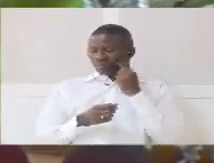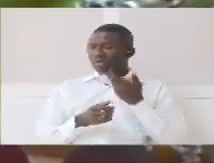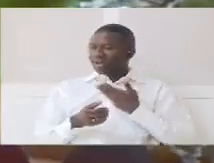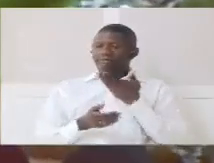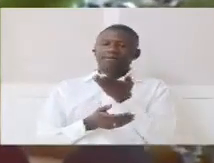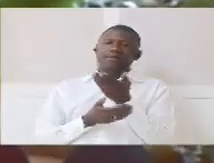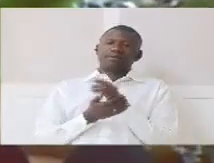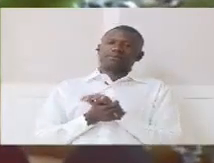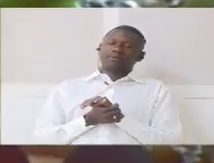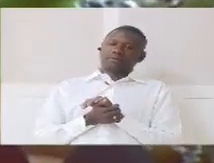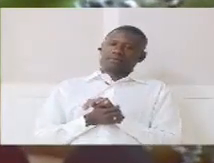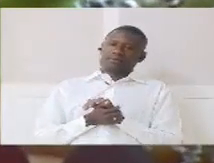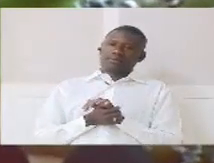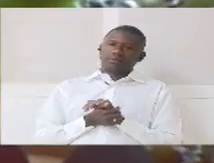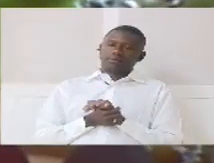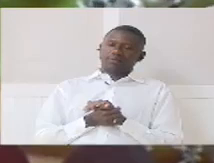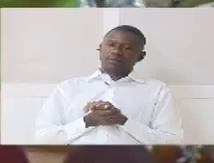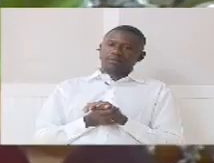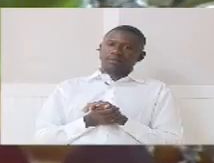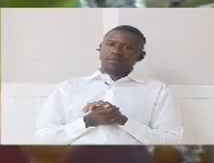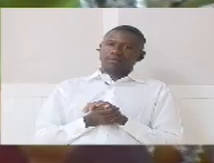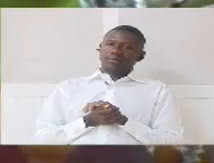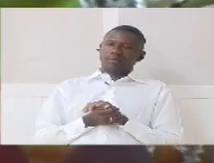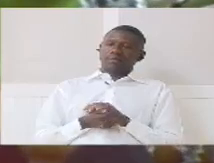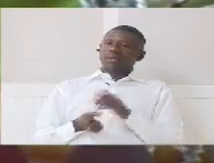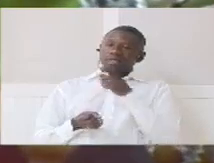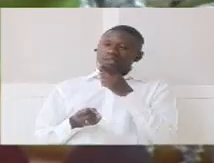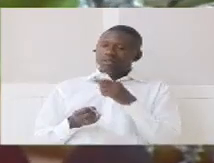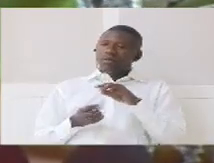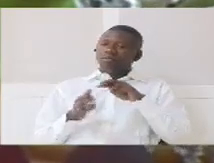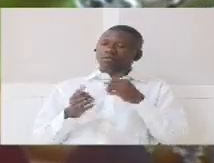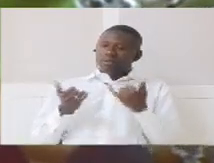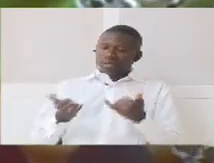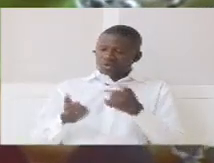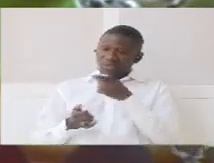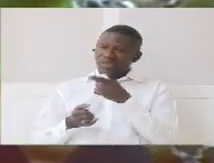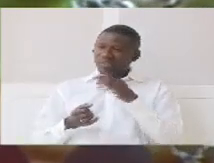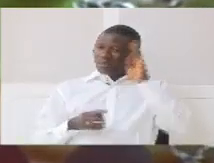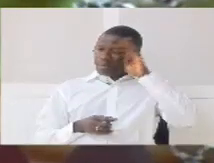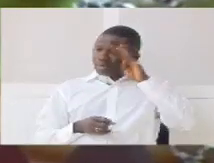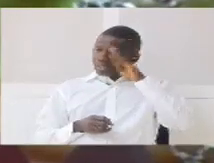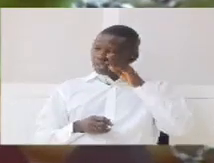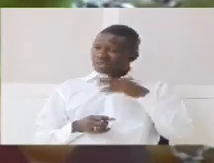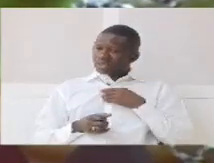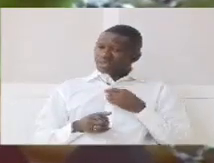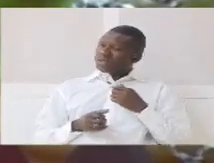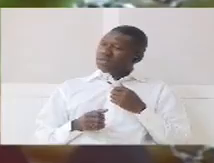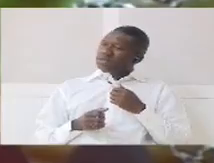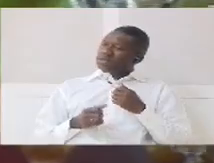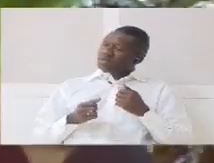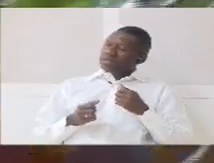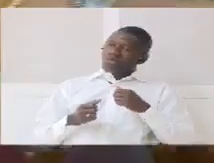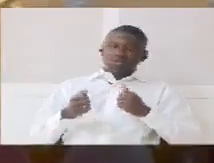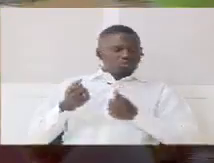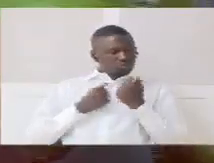These pardons, did it affect the convicted prisoners or also the inmates at remand?